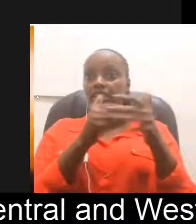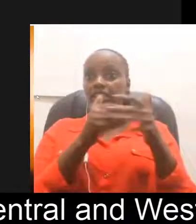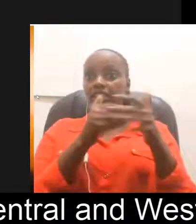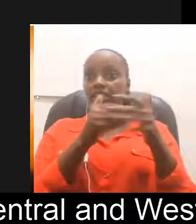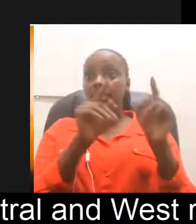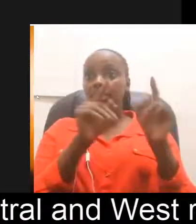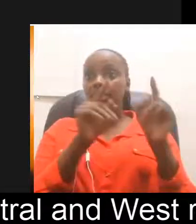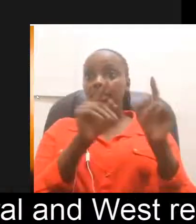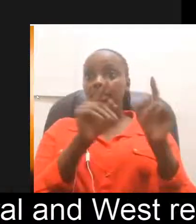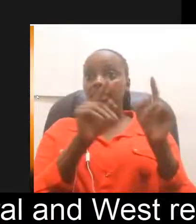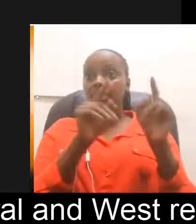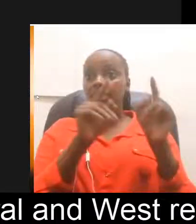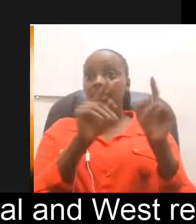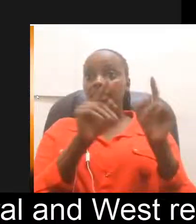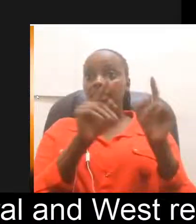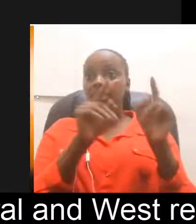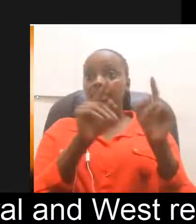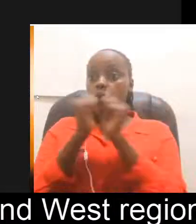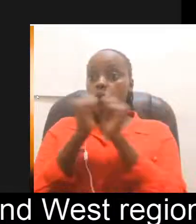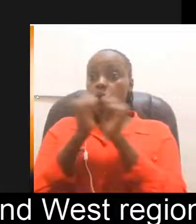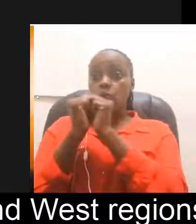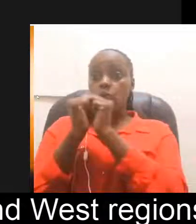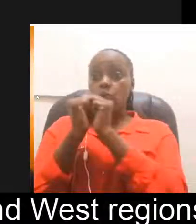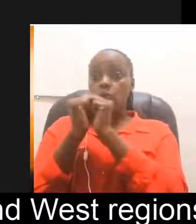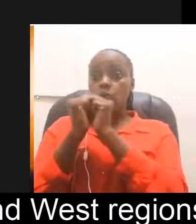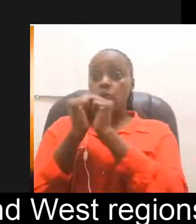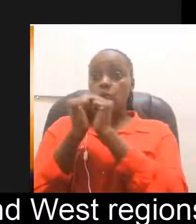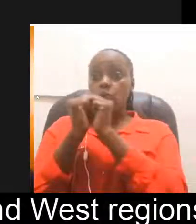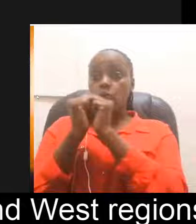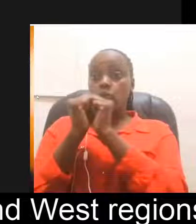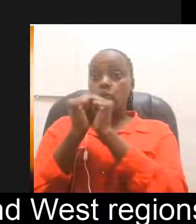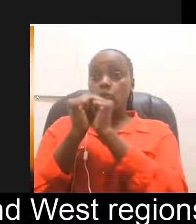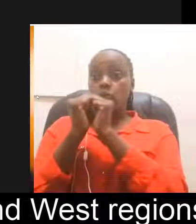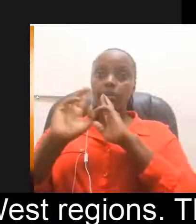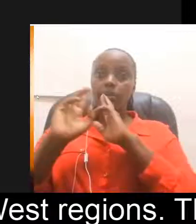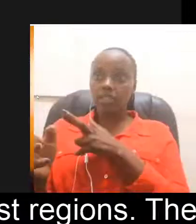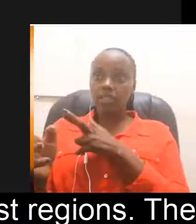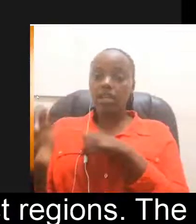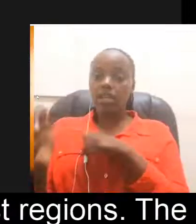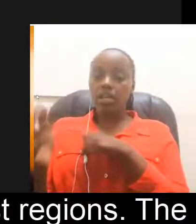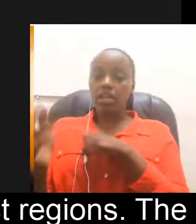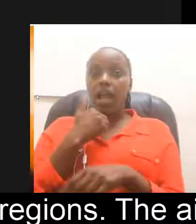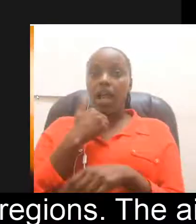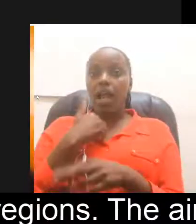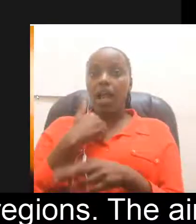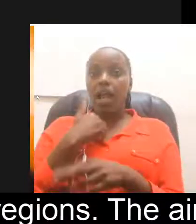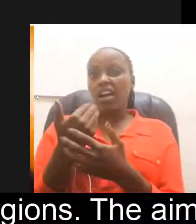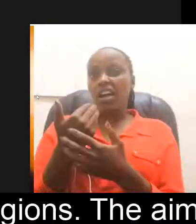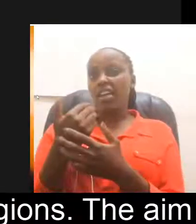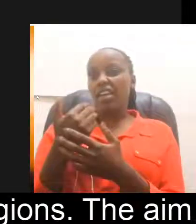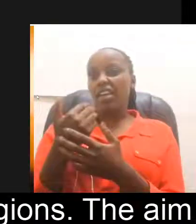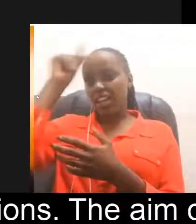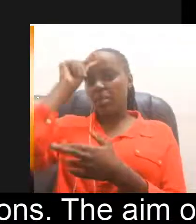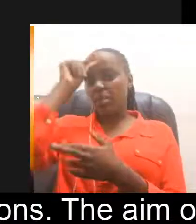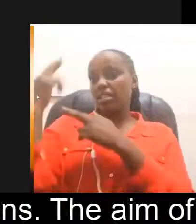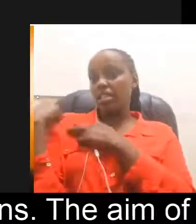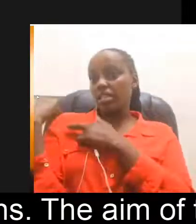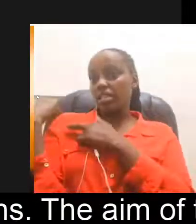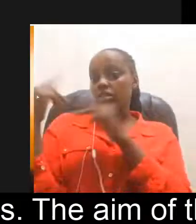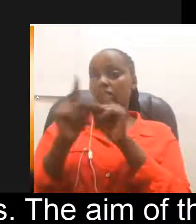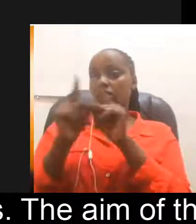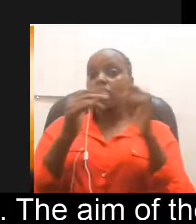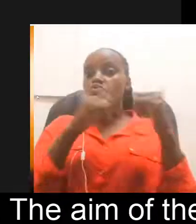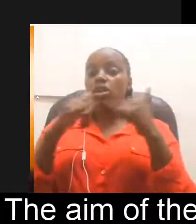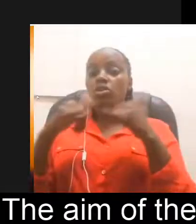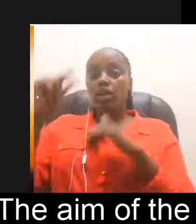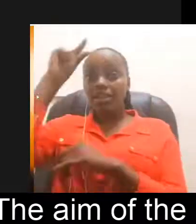network, through the monitoring and reporting, we have held government accountable and pushed government or